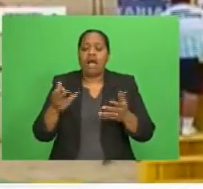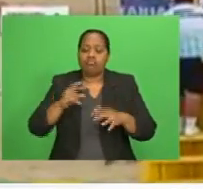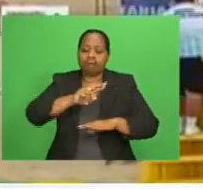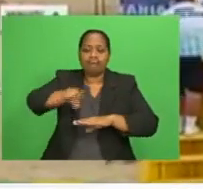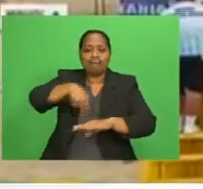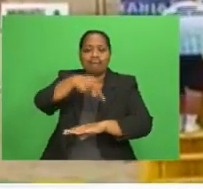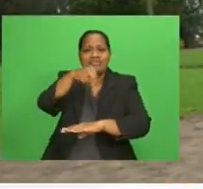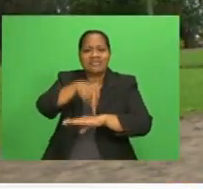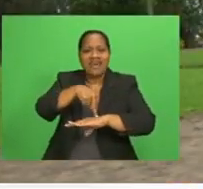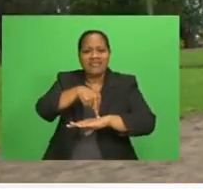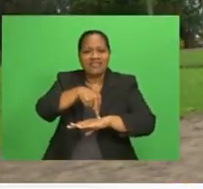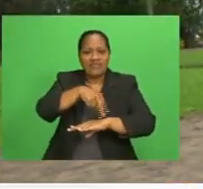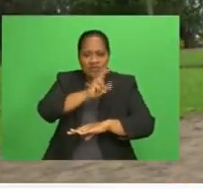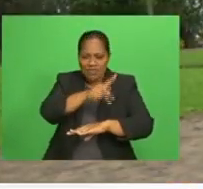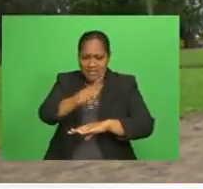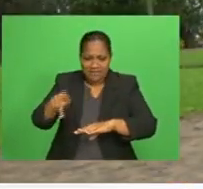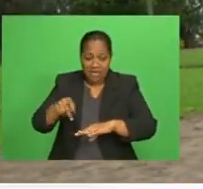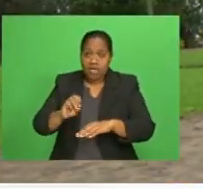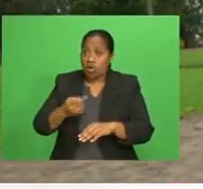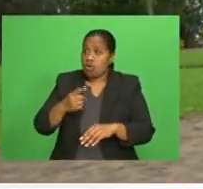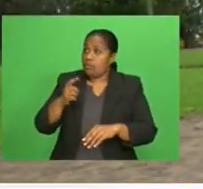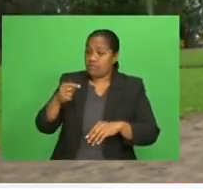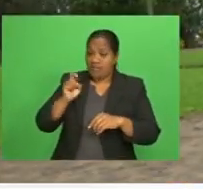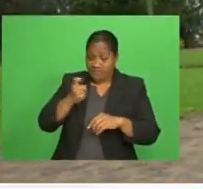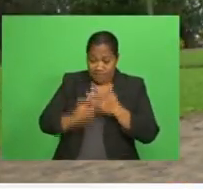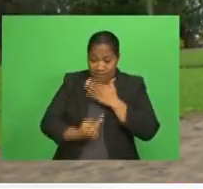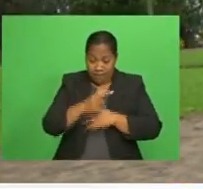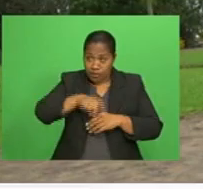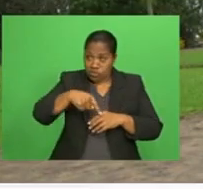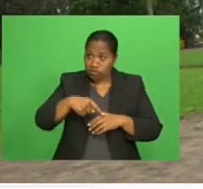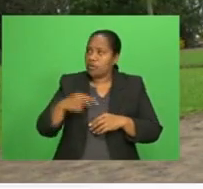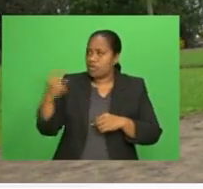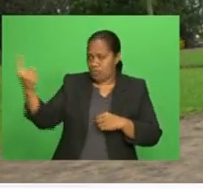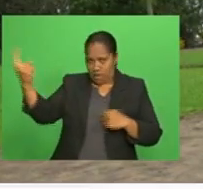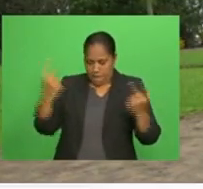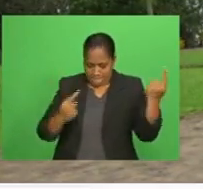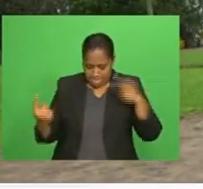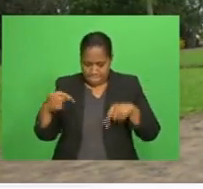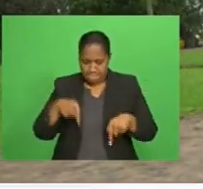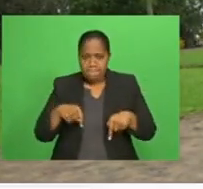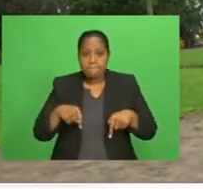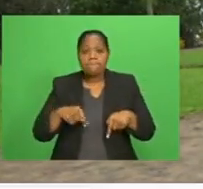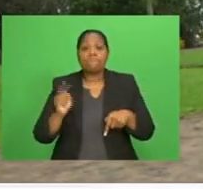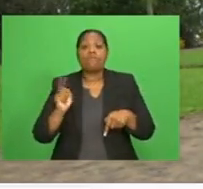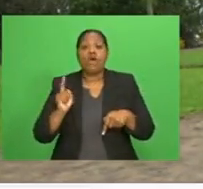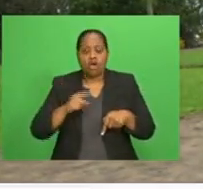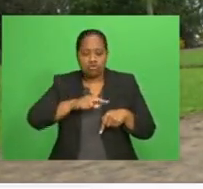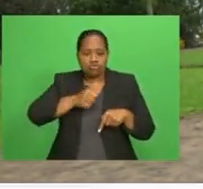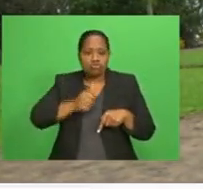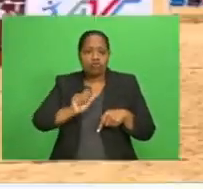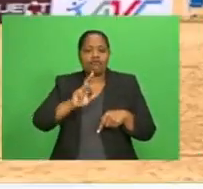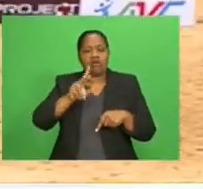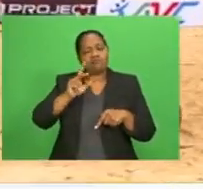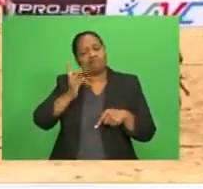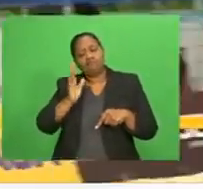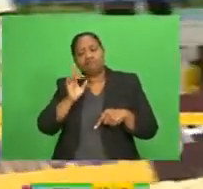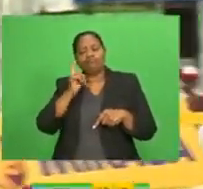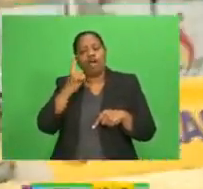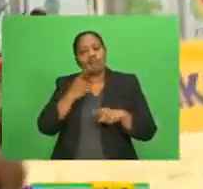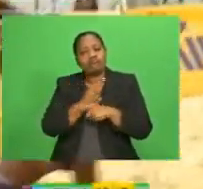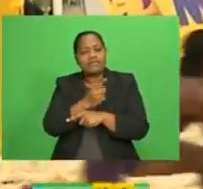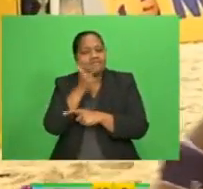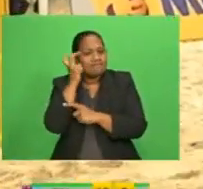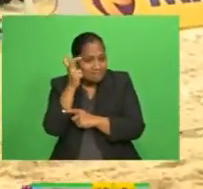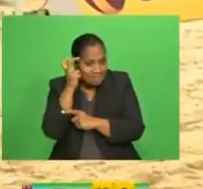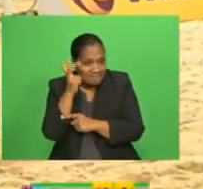they will come down to Suva, if it's in Suva, to use it for their 1 week of training or coaching. The